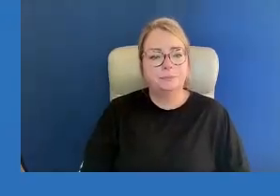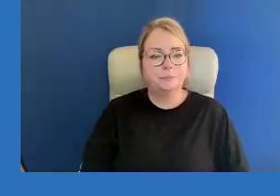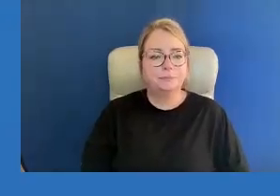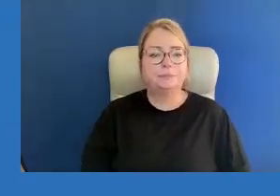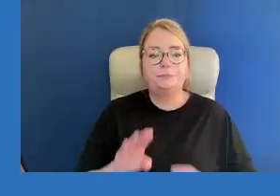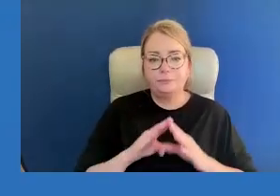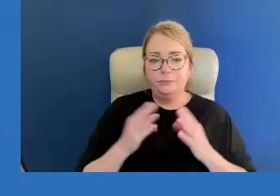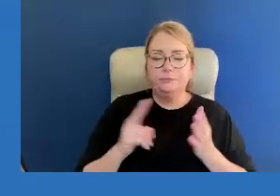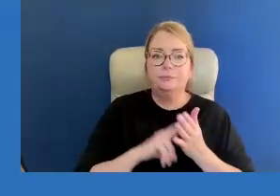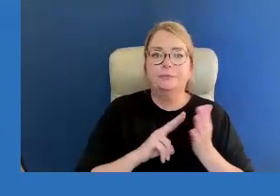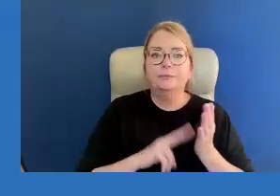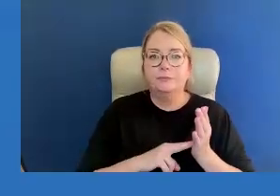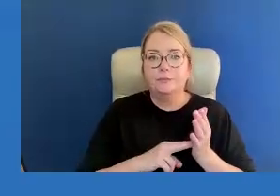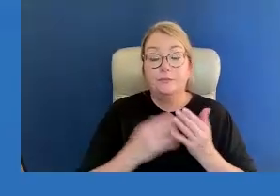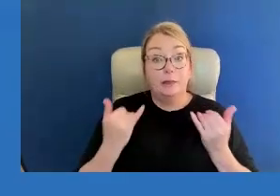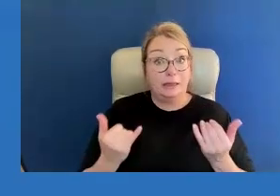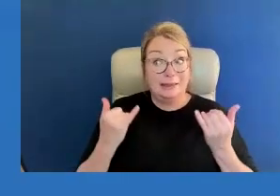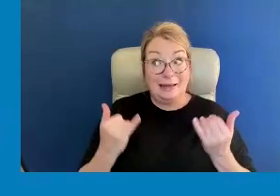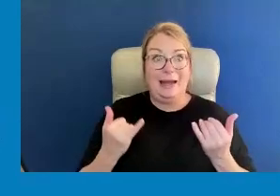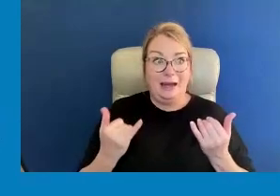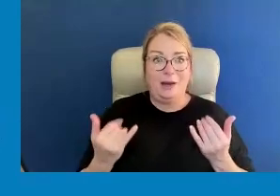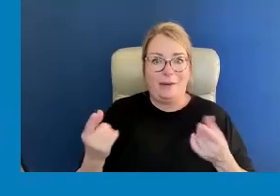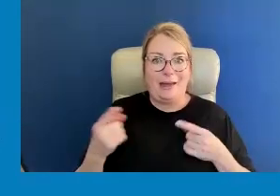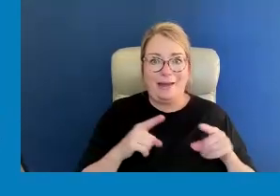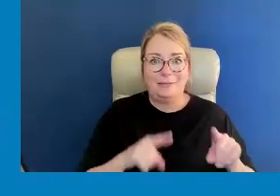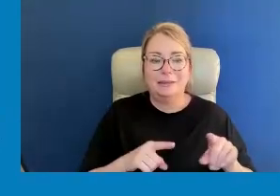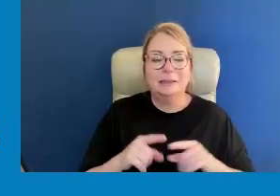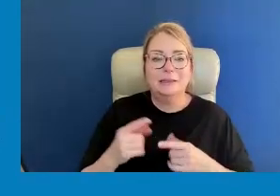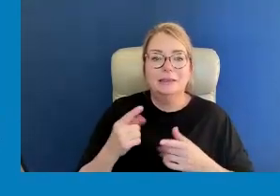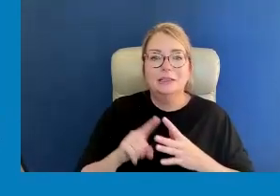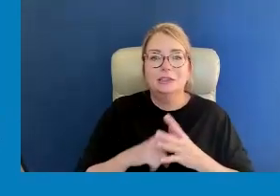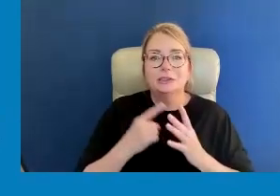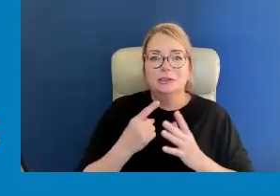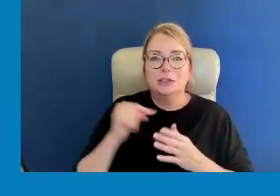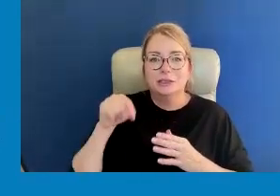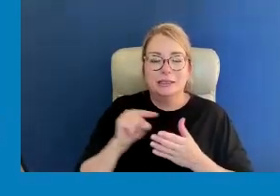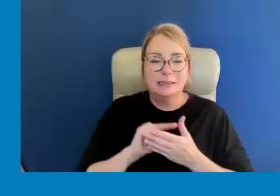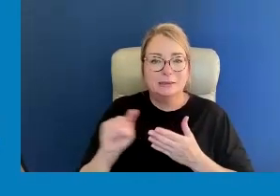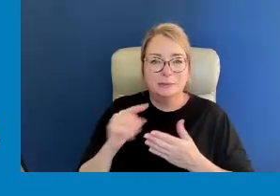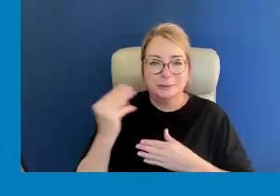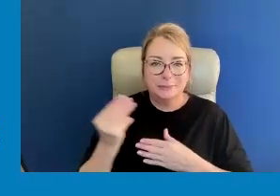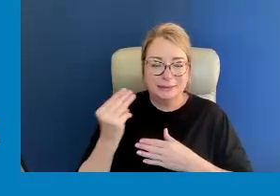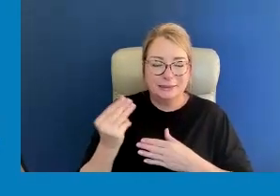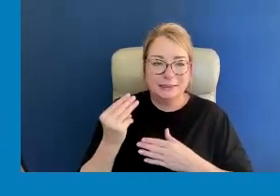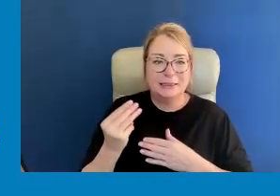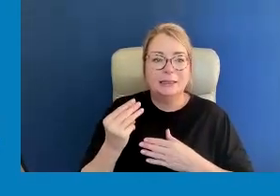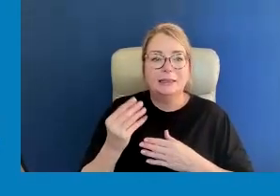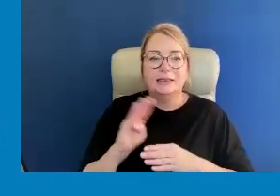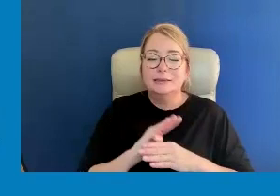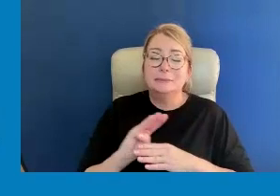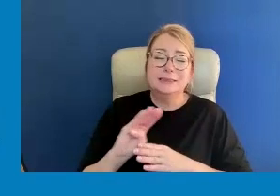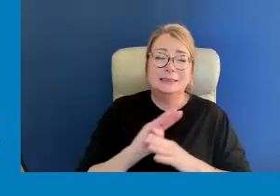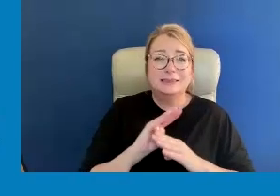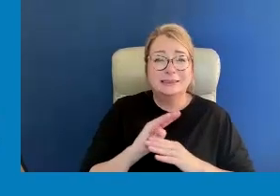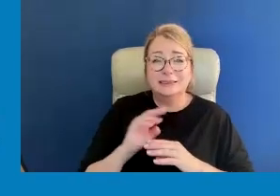Open enrollment. We are knee deep in open enrollment right now. We just started this last week or this week, Monday, and we have been busy. You've probably